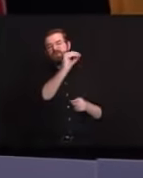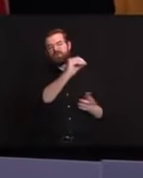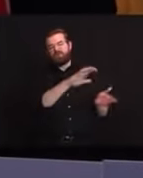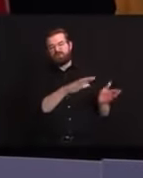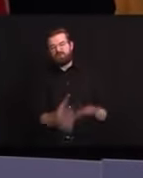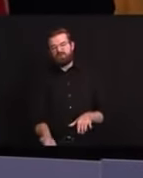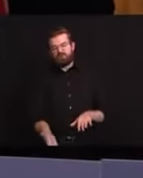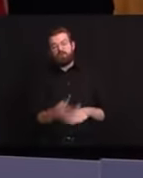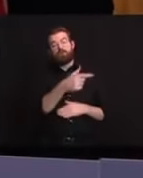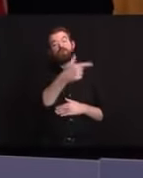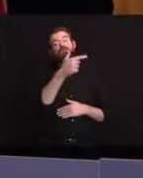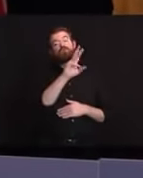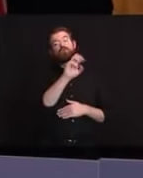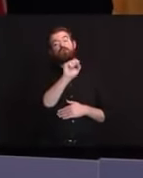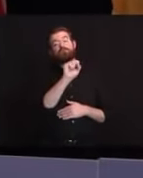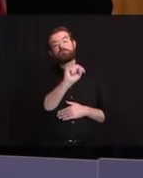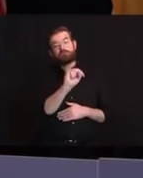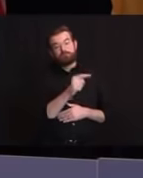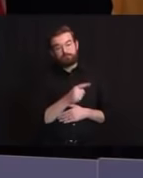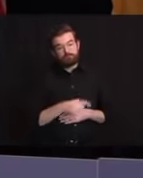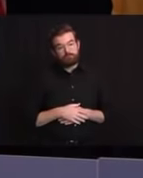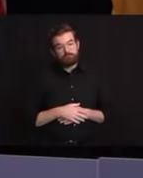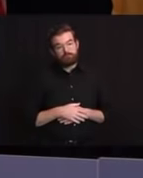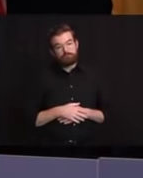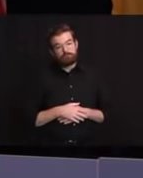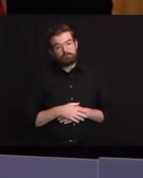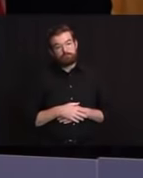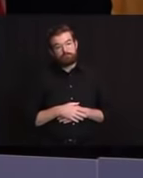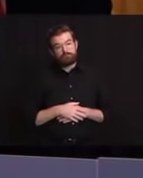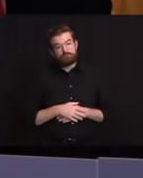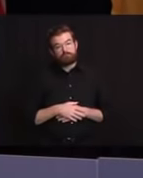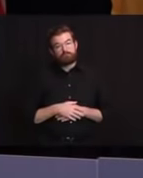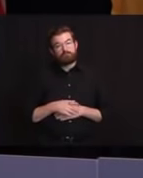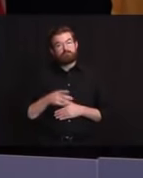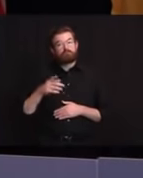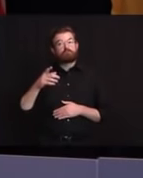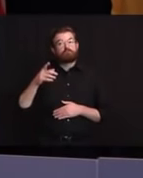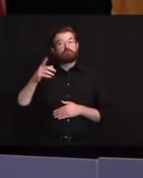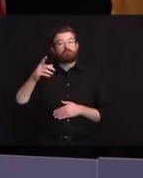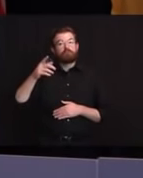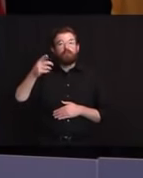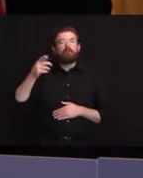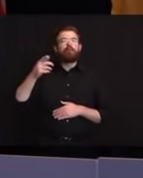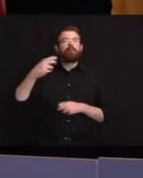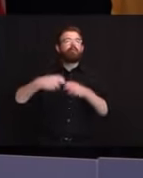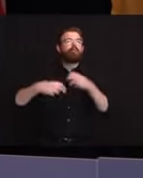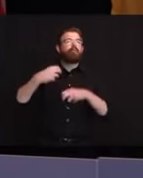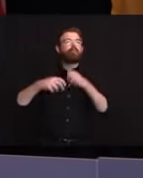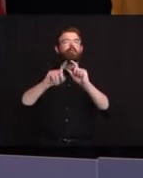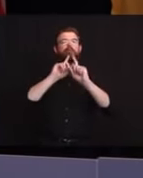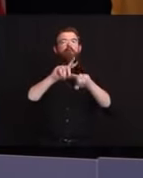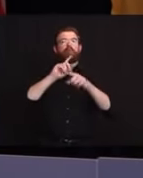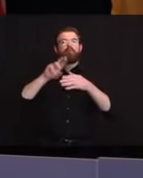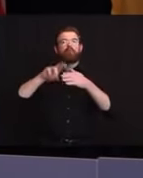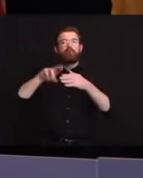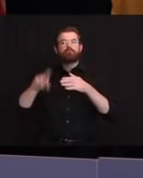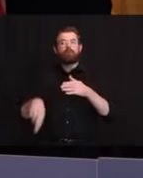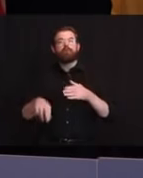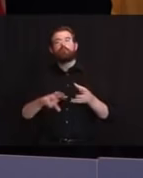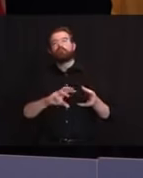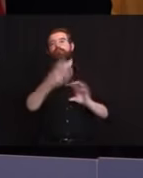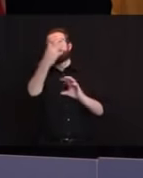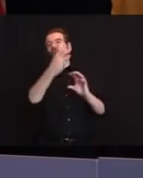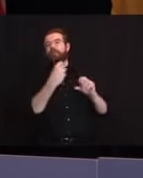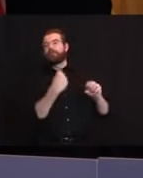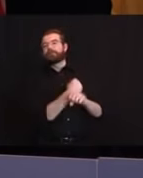exactly what the impact is going to be because we don't know what the positives are, but we have a general idea of the ballpark. It seems that they're holding up a total reports